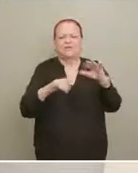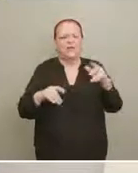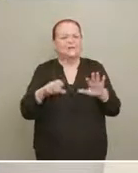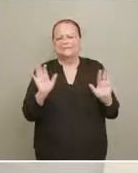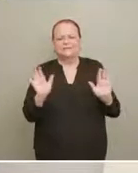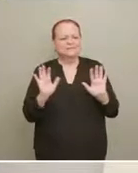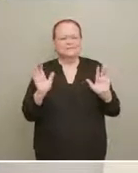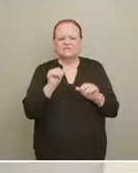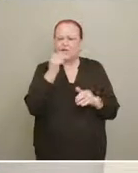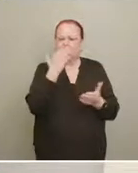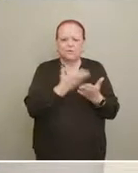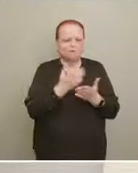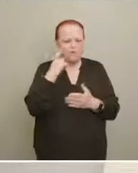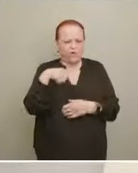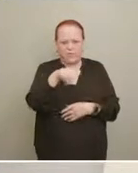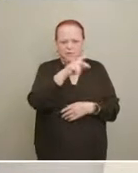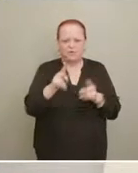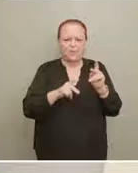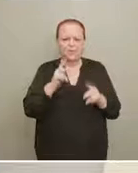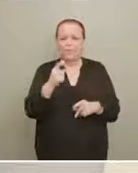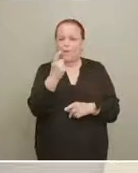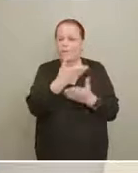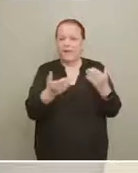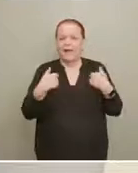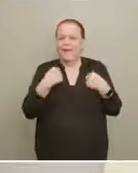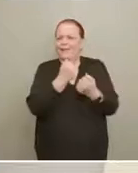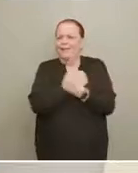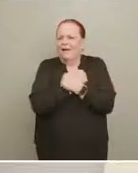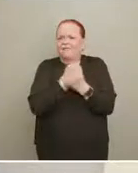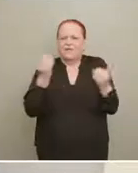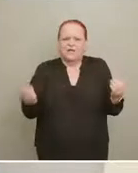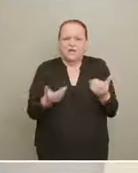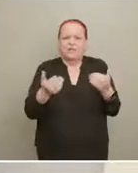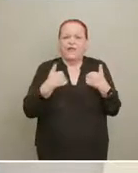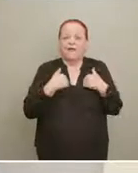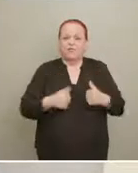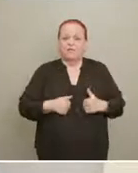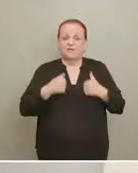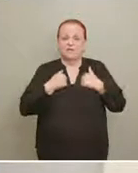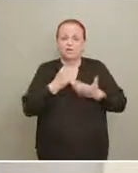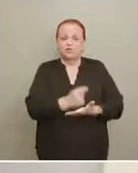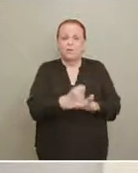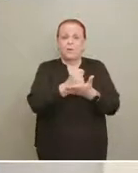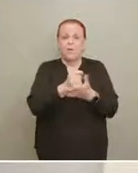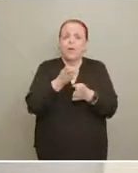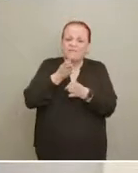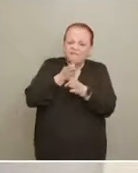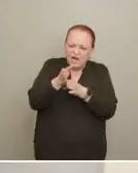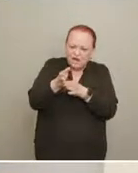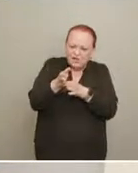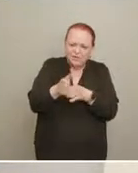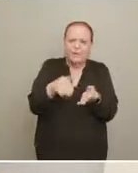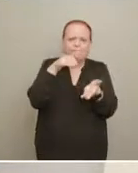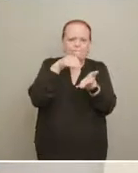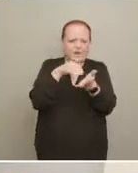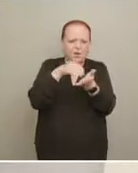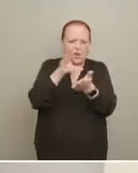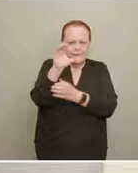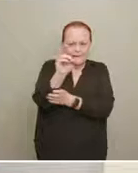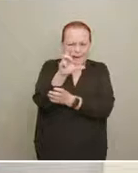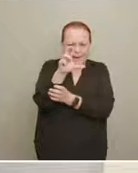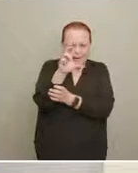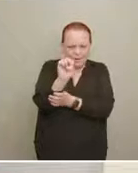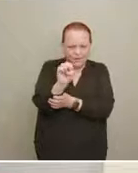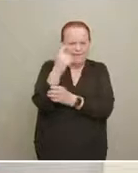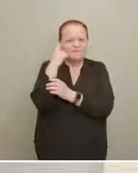one of the things I love about the BeWell Center, is that they have a residential treatment, professional medical care for detox